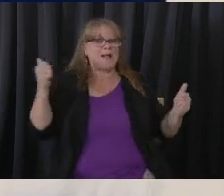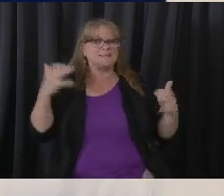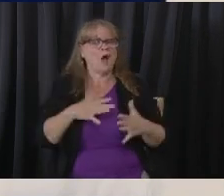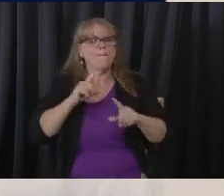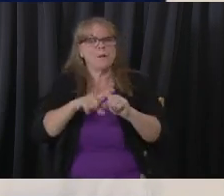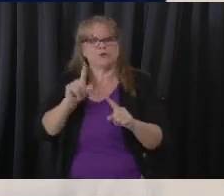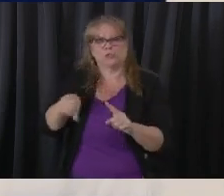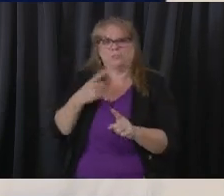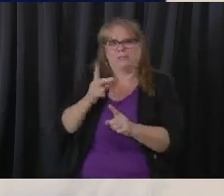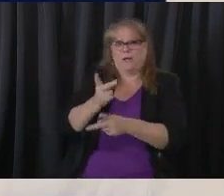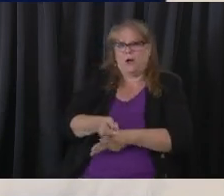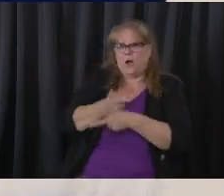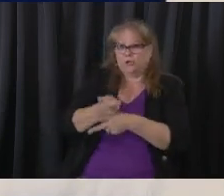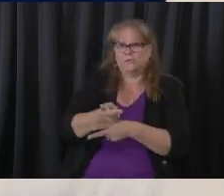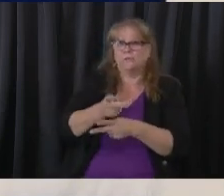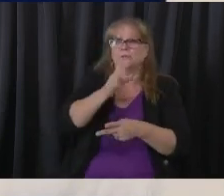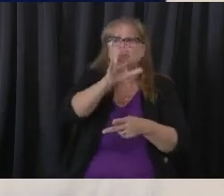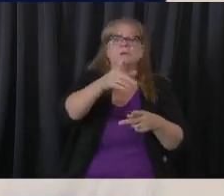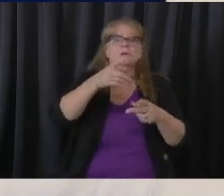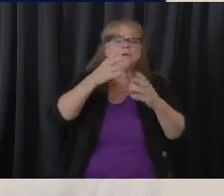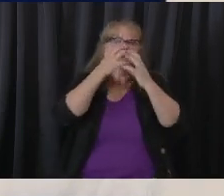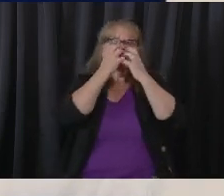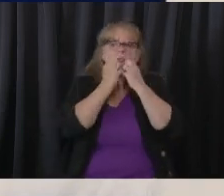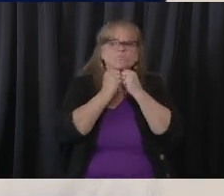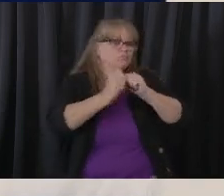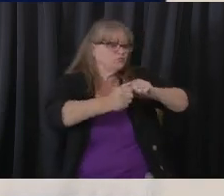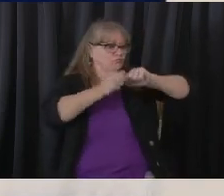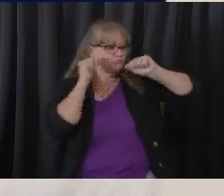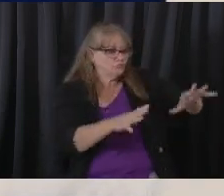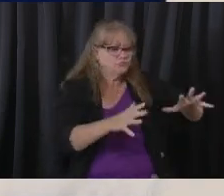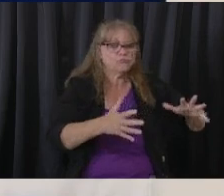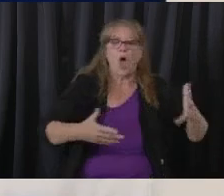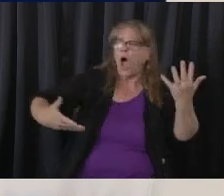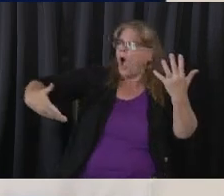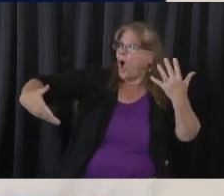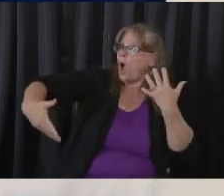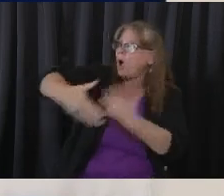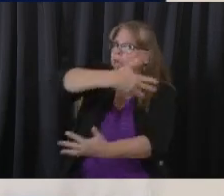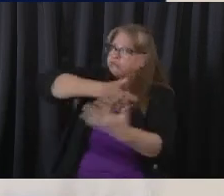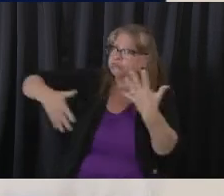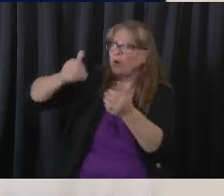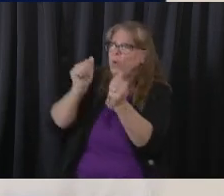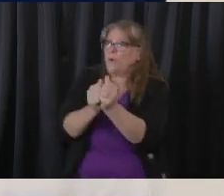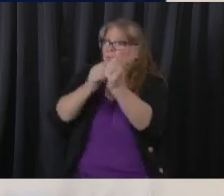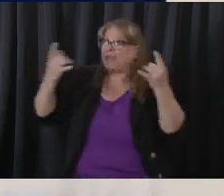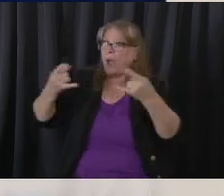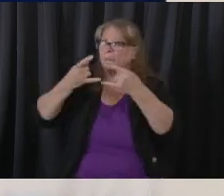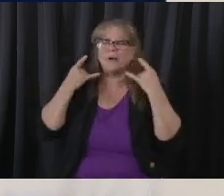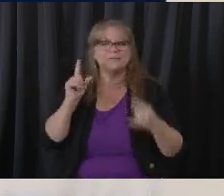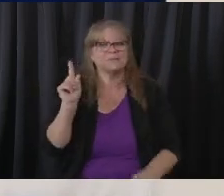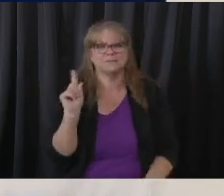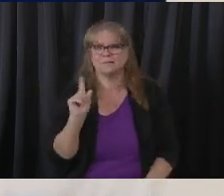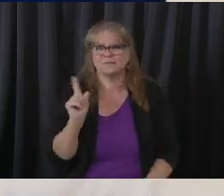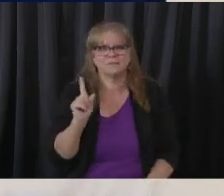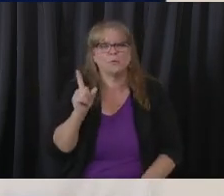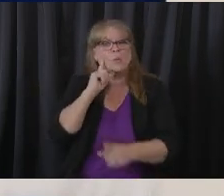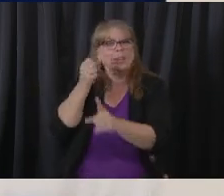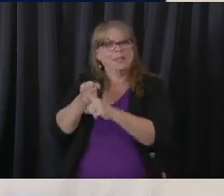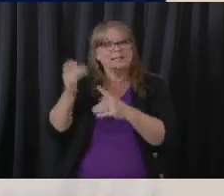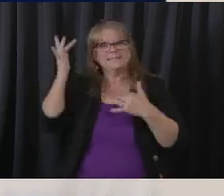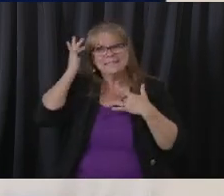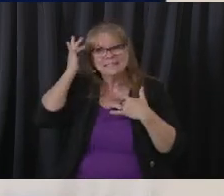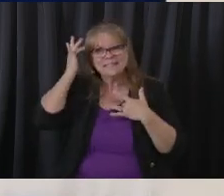sick and die. It means it's not a time for fear. It's a time for caution, meaning be careful, go about your lives. You don't